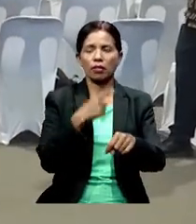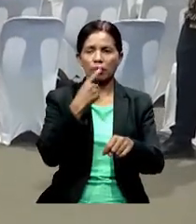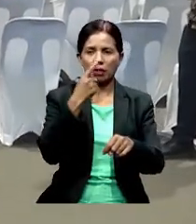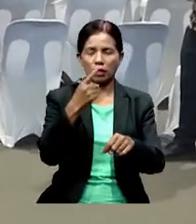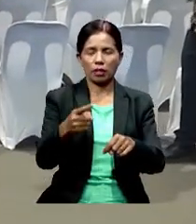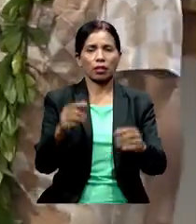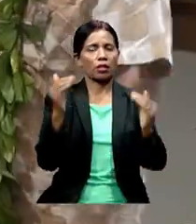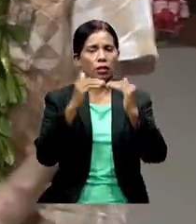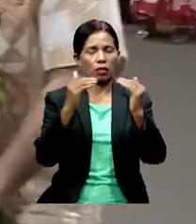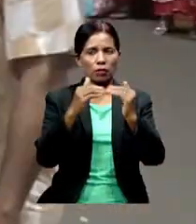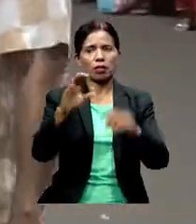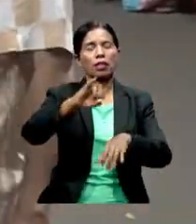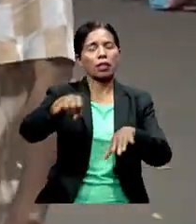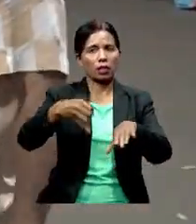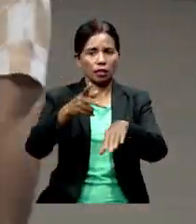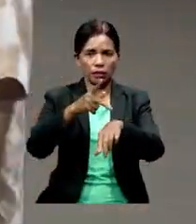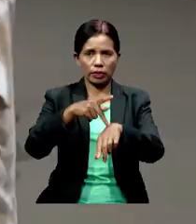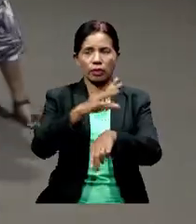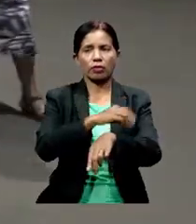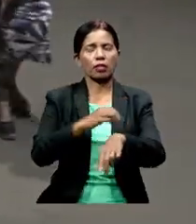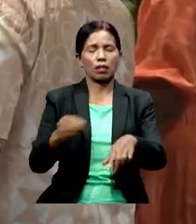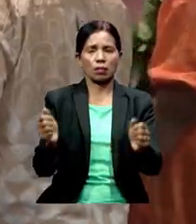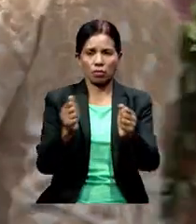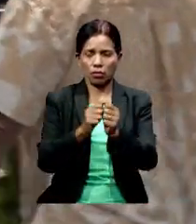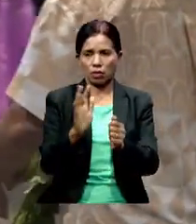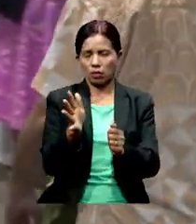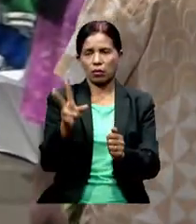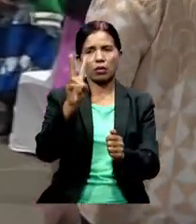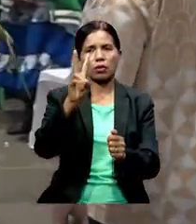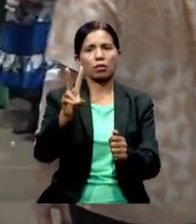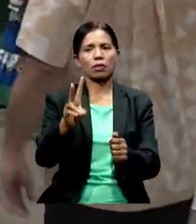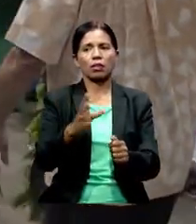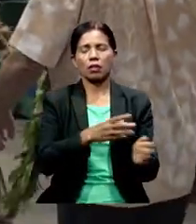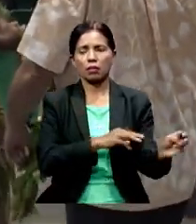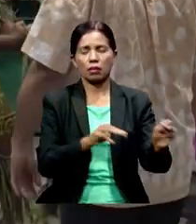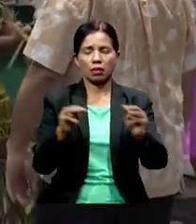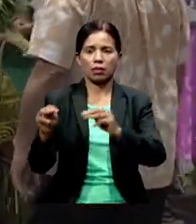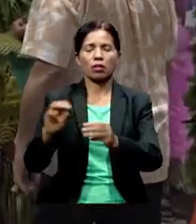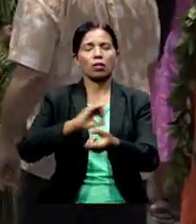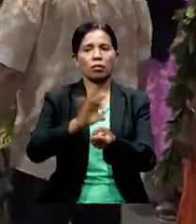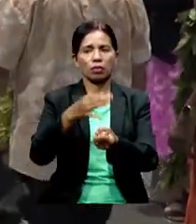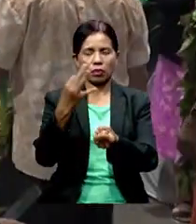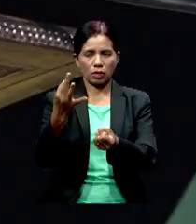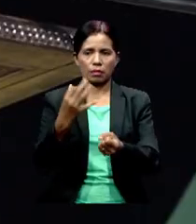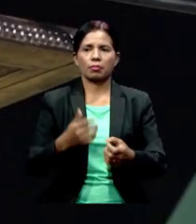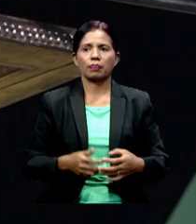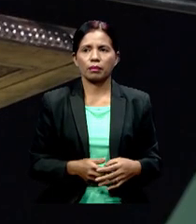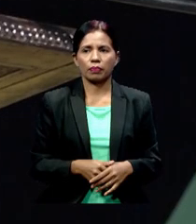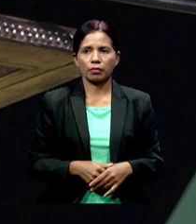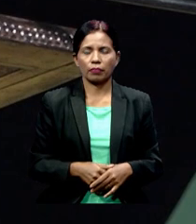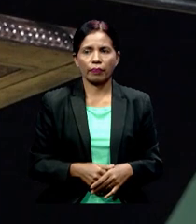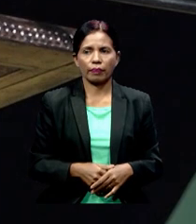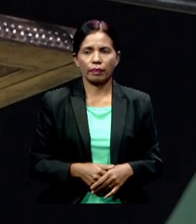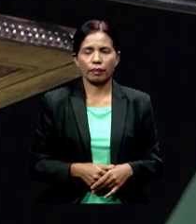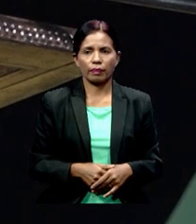forum líder Ilha Pasífico, badala 50 resin ruane, realiza hafen ultrapassa COVID-19 resinsia. We